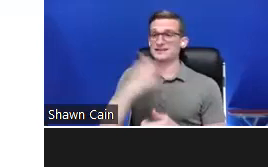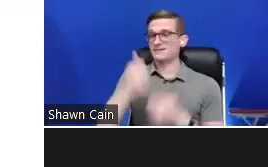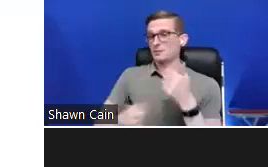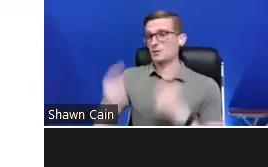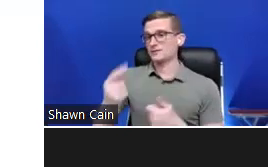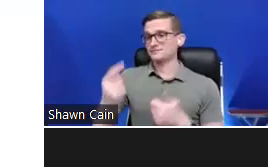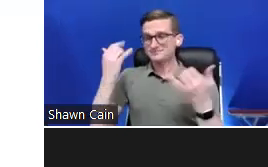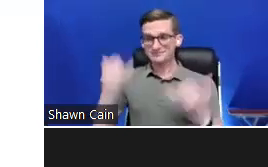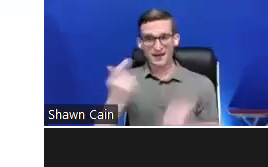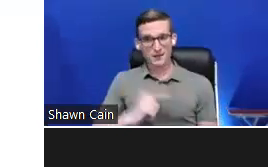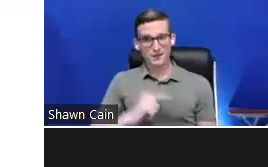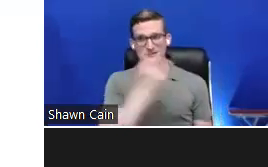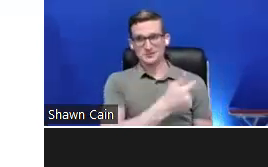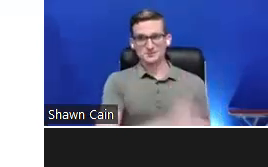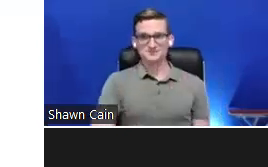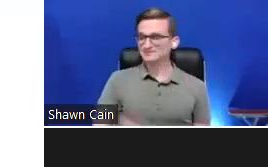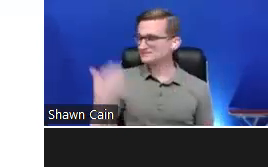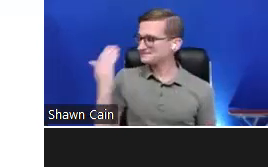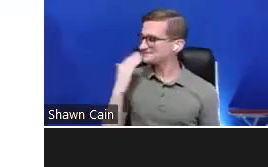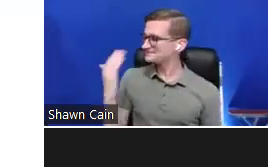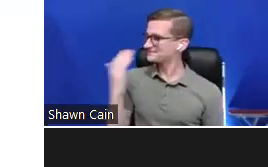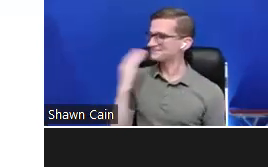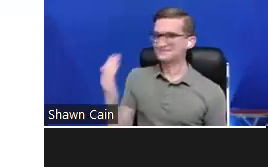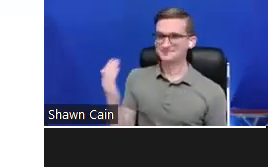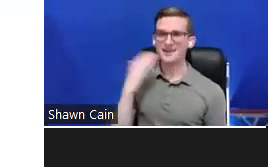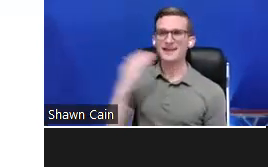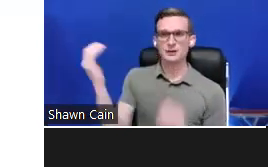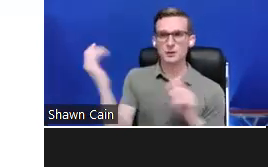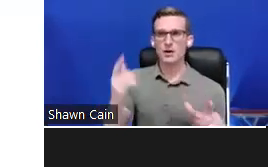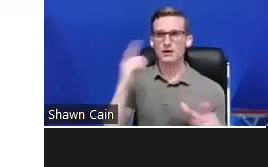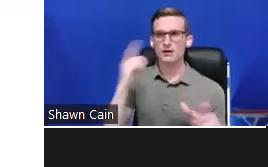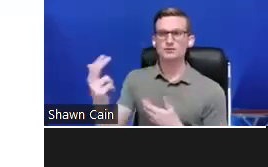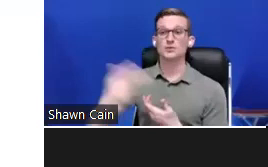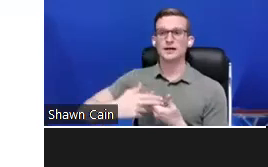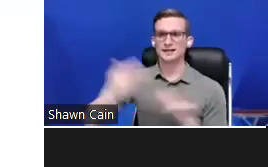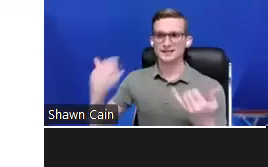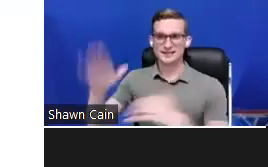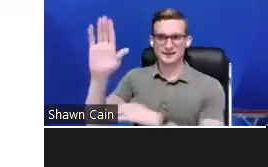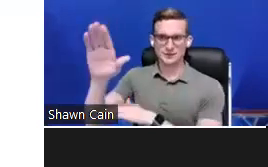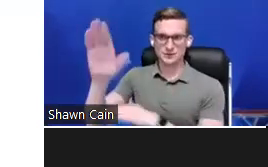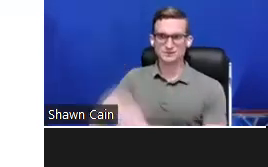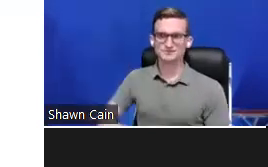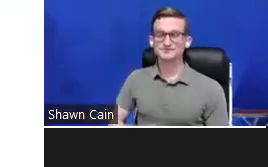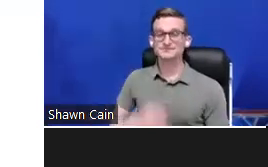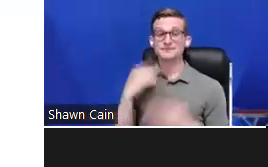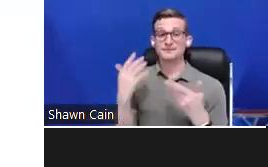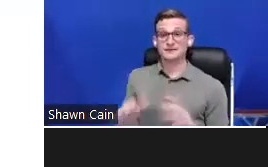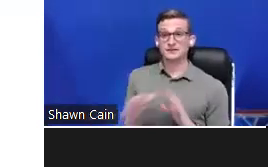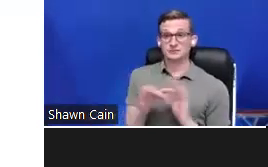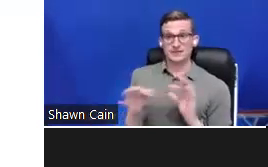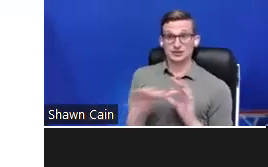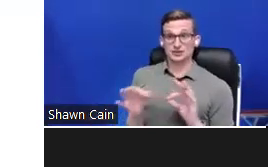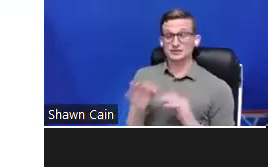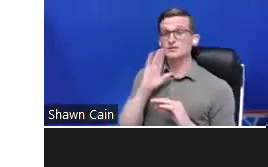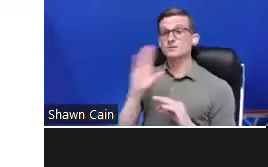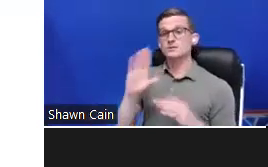Great. Thank you very much. And thank you all who are joining us this afternoon. As I mentioned, we will be focused on